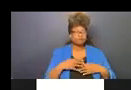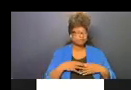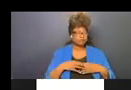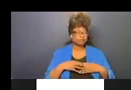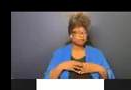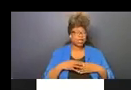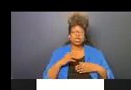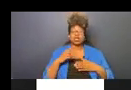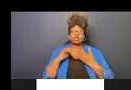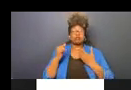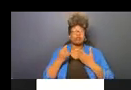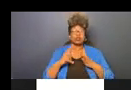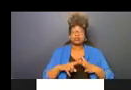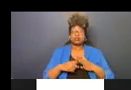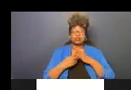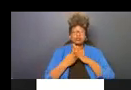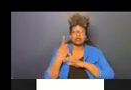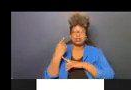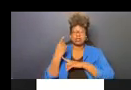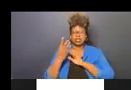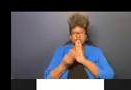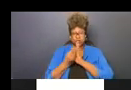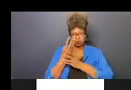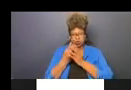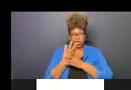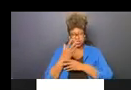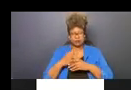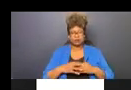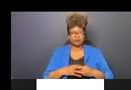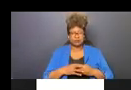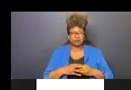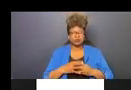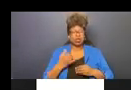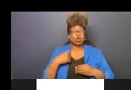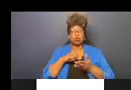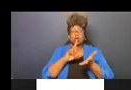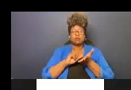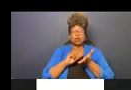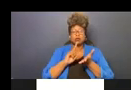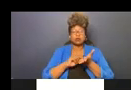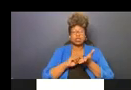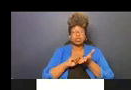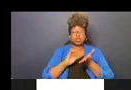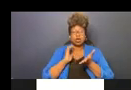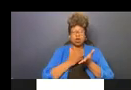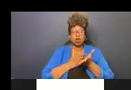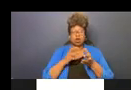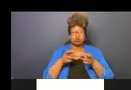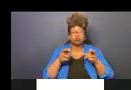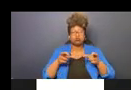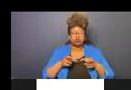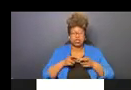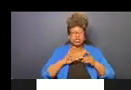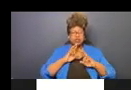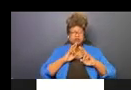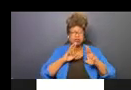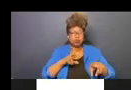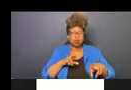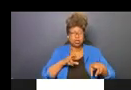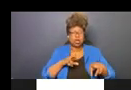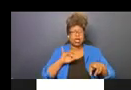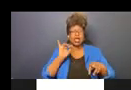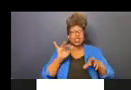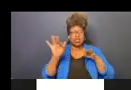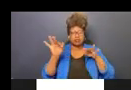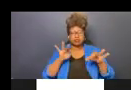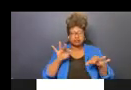off last spring, and we published our About Our Region report, which really outlines the context